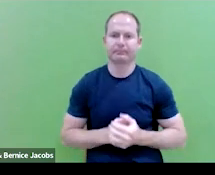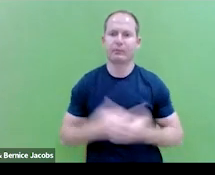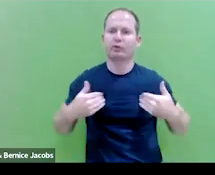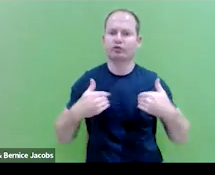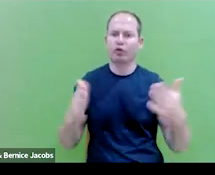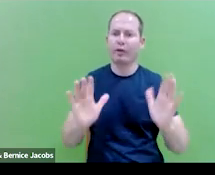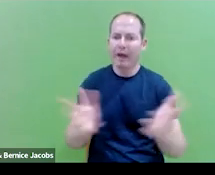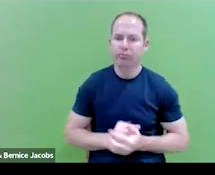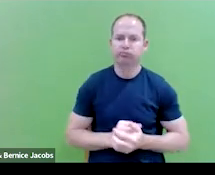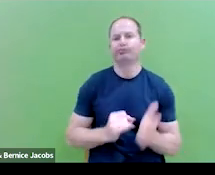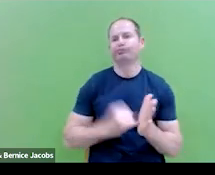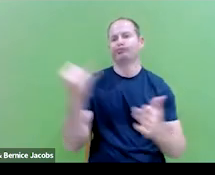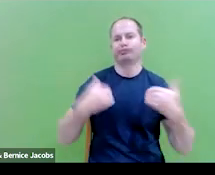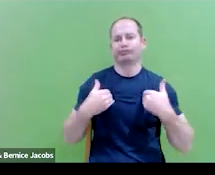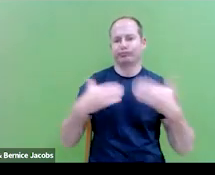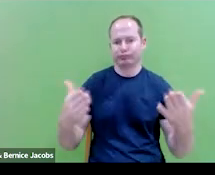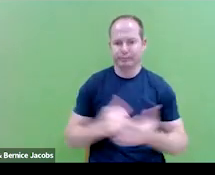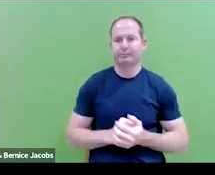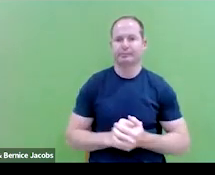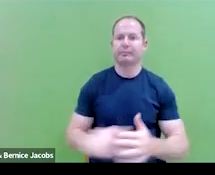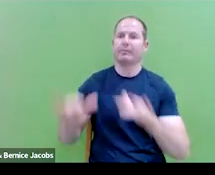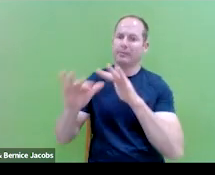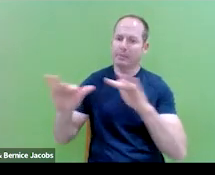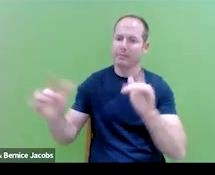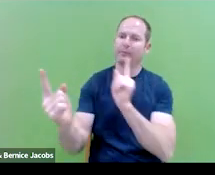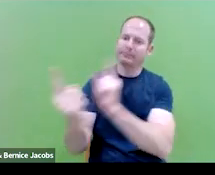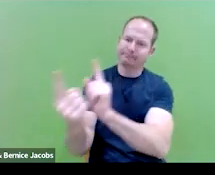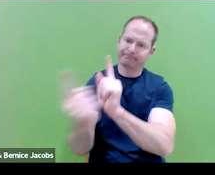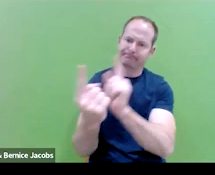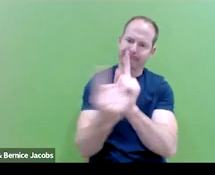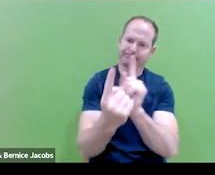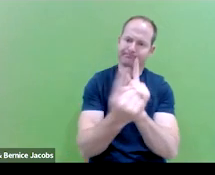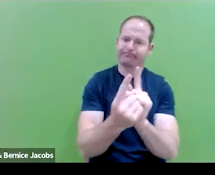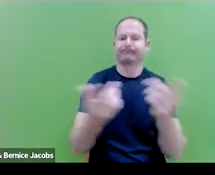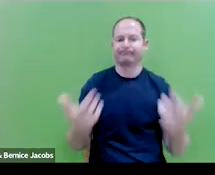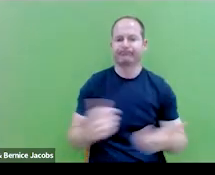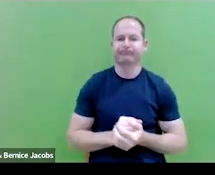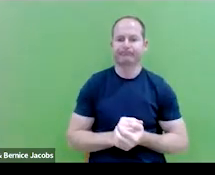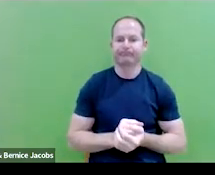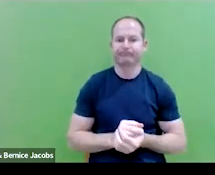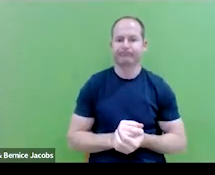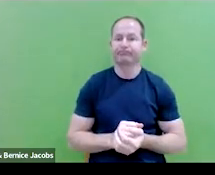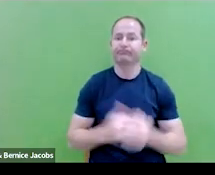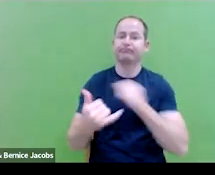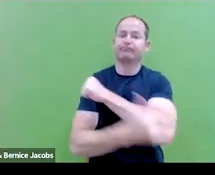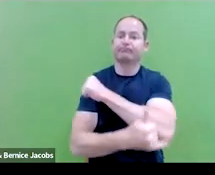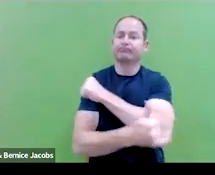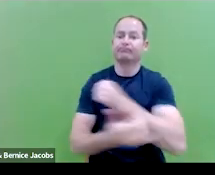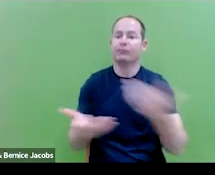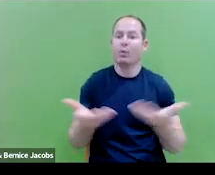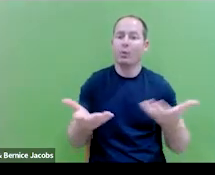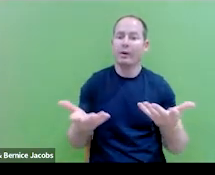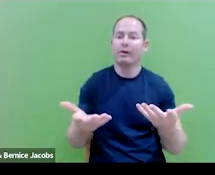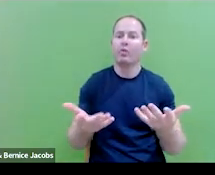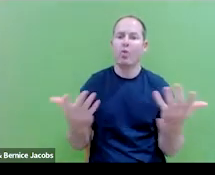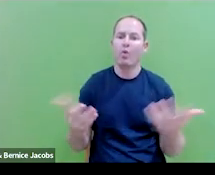just start. Connect with people. It depends where you are and which countries. There's a lot of NGOs